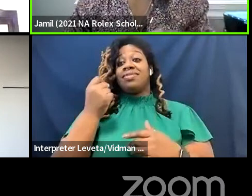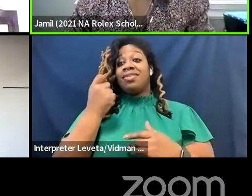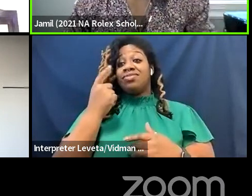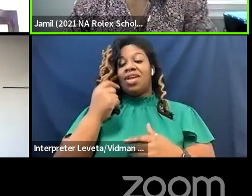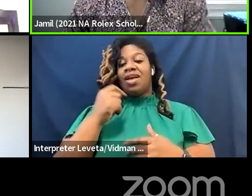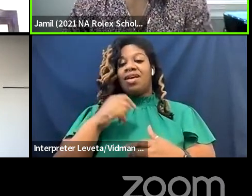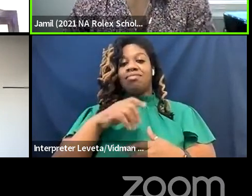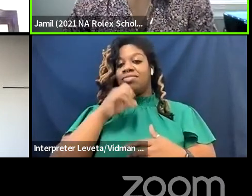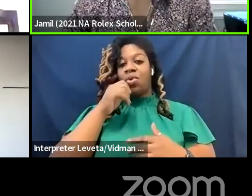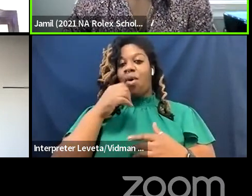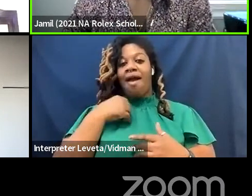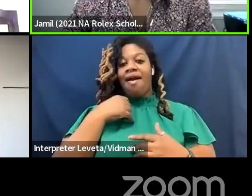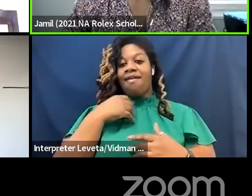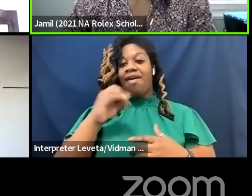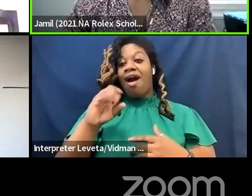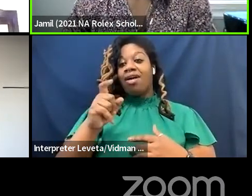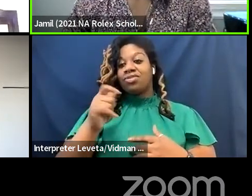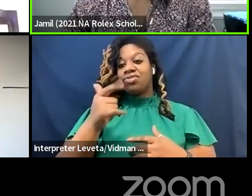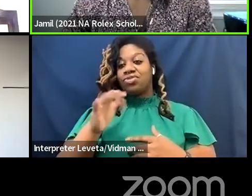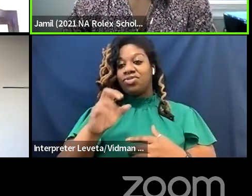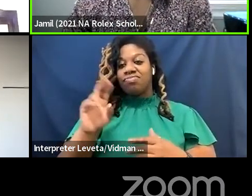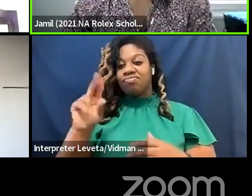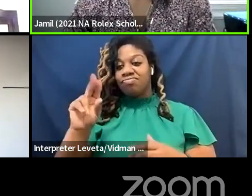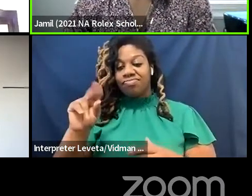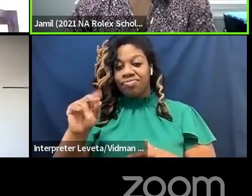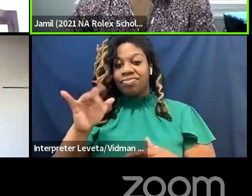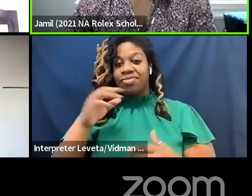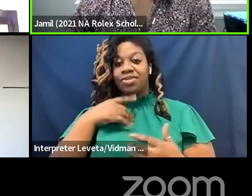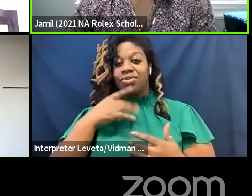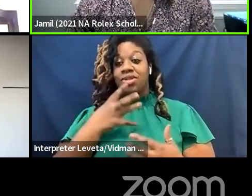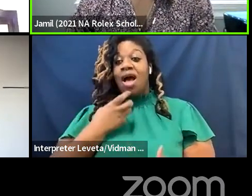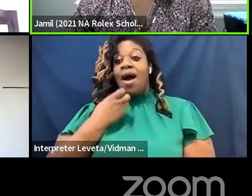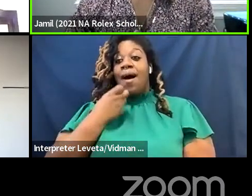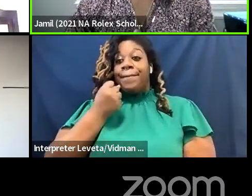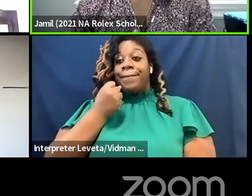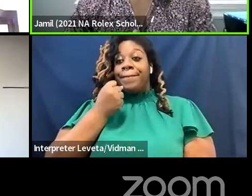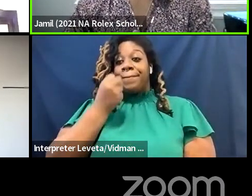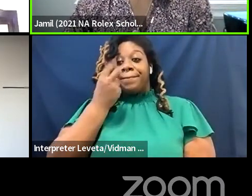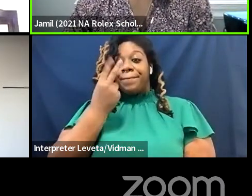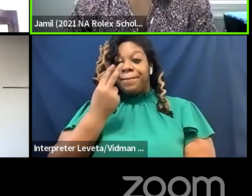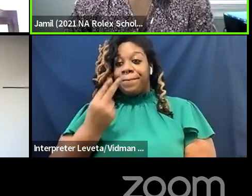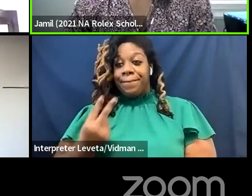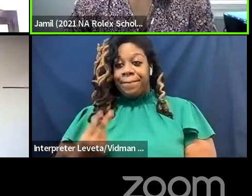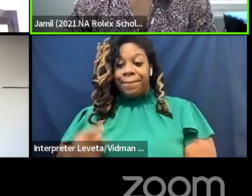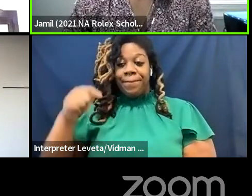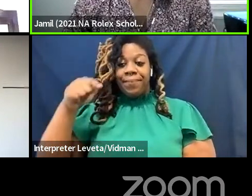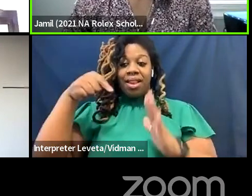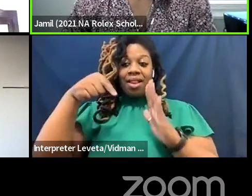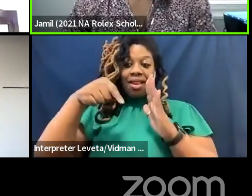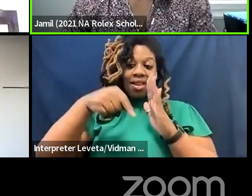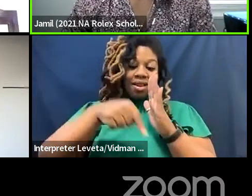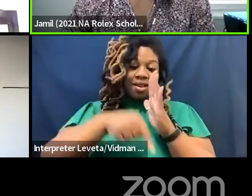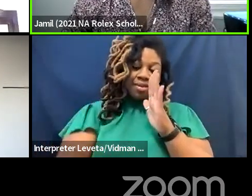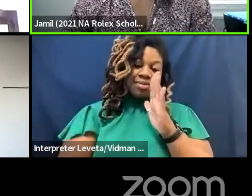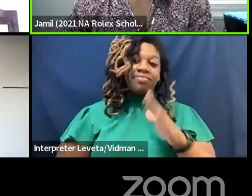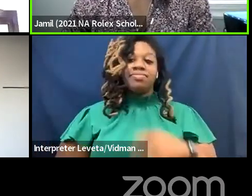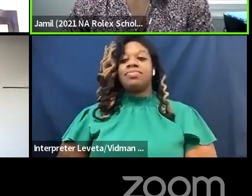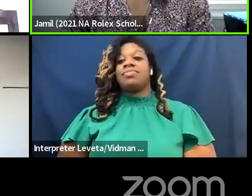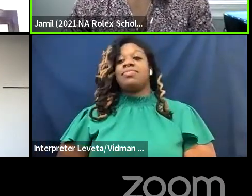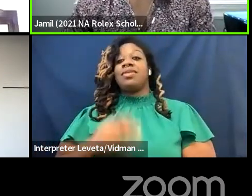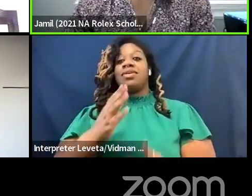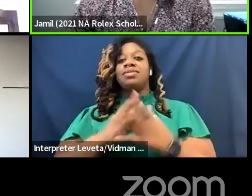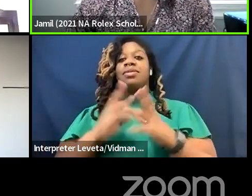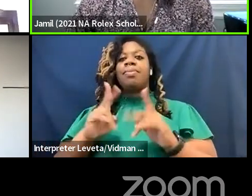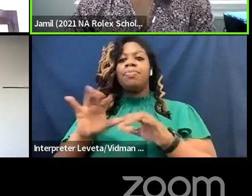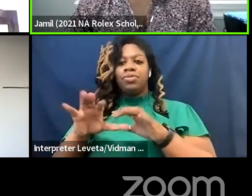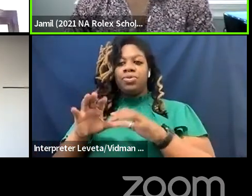swimming down. And there's a lot of people that do it now, and they kind of commercialize it. And so you can see on Instagram all these people